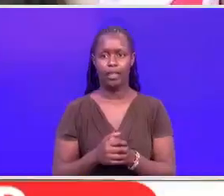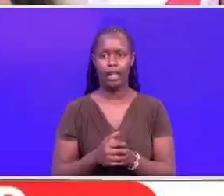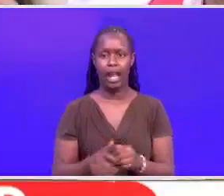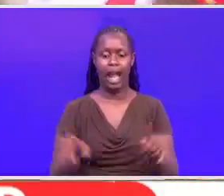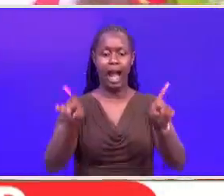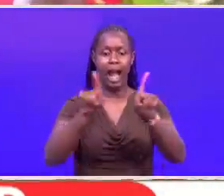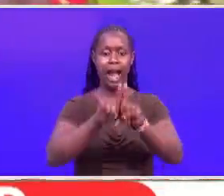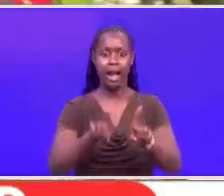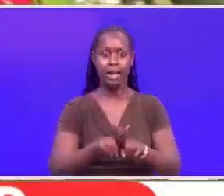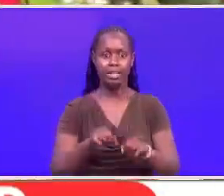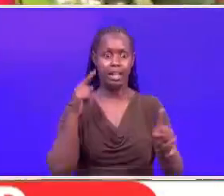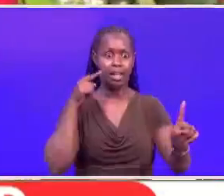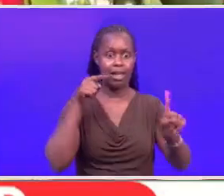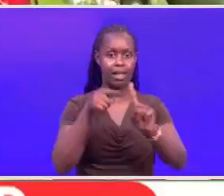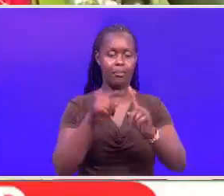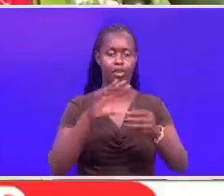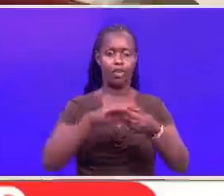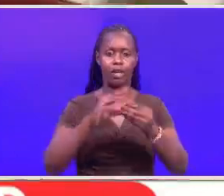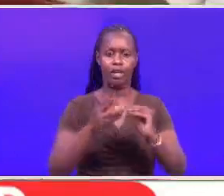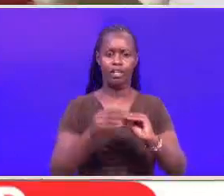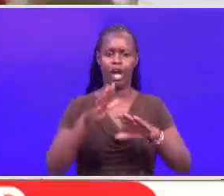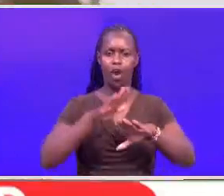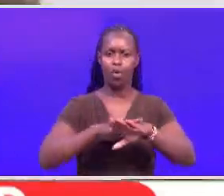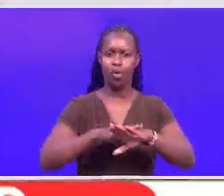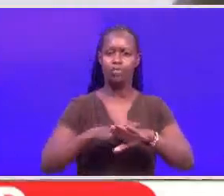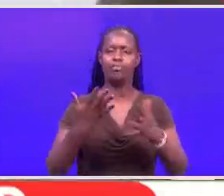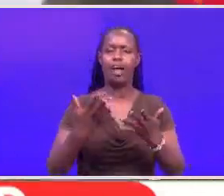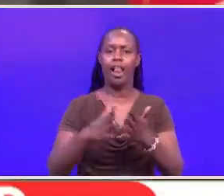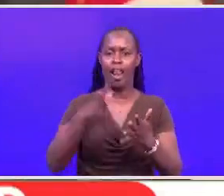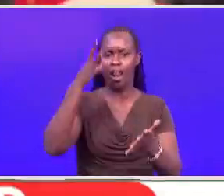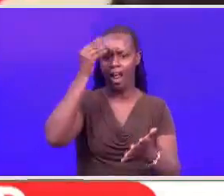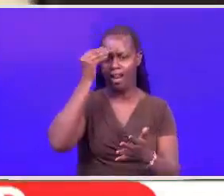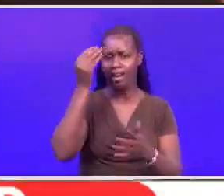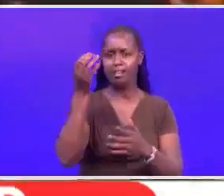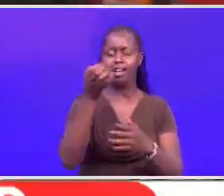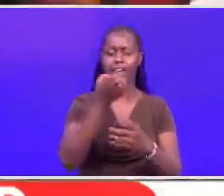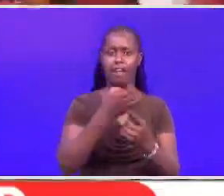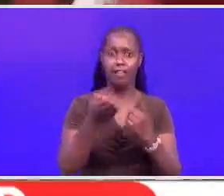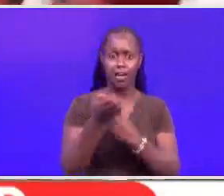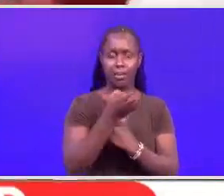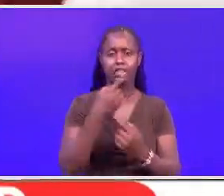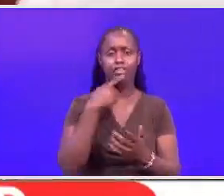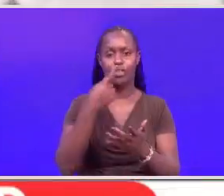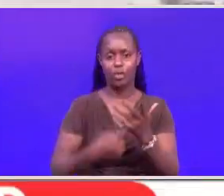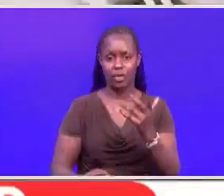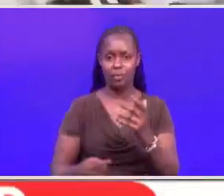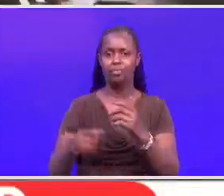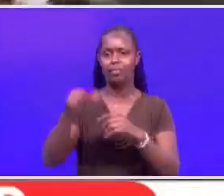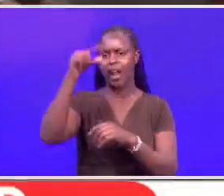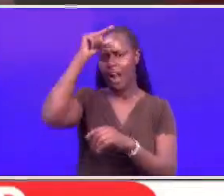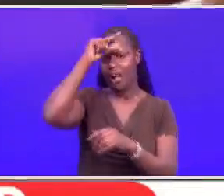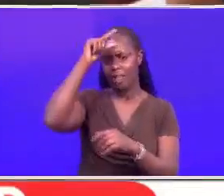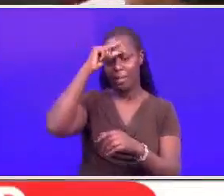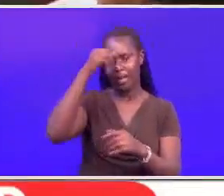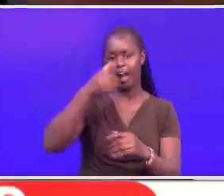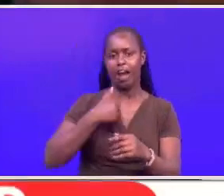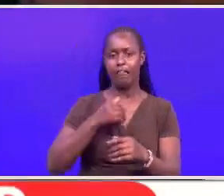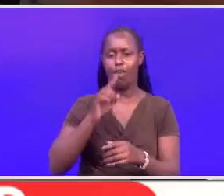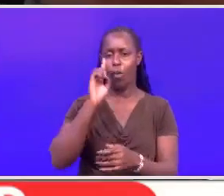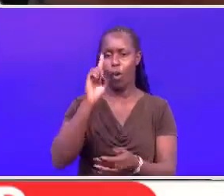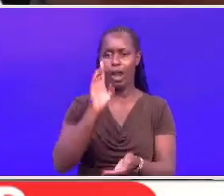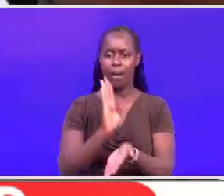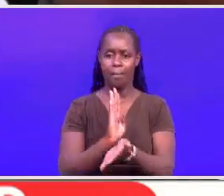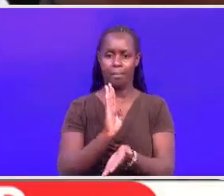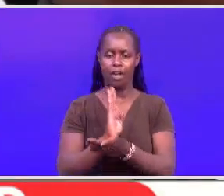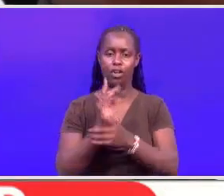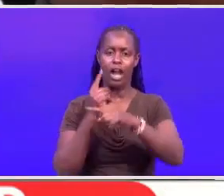to create a peaceful learning environment, the president stated that his administration has set aside 1 billion shillings